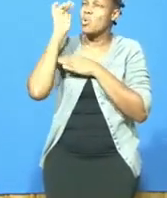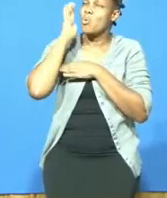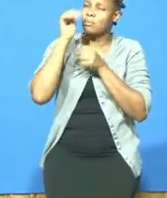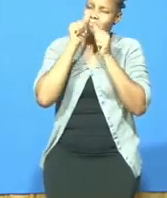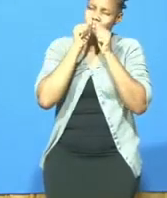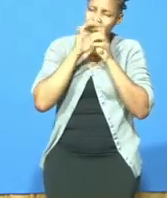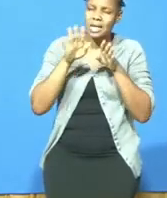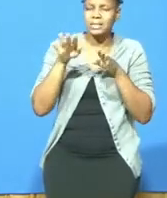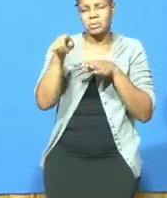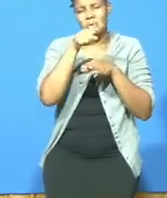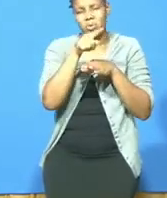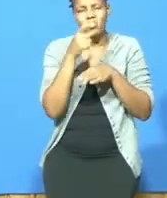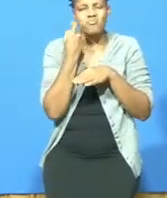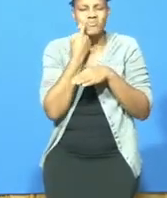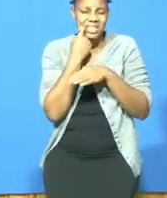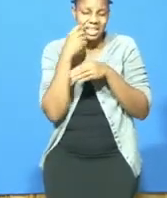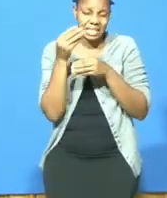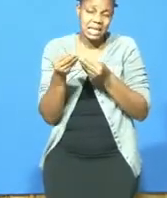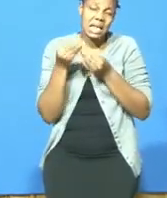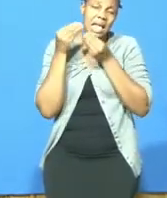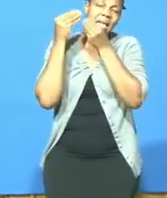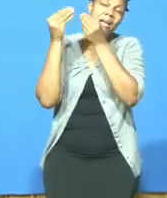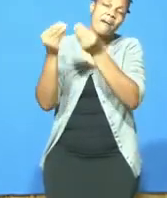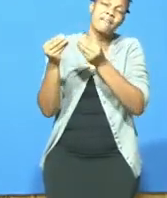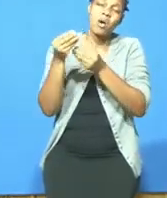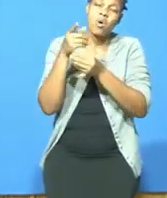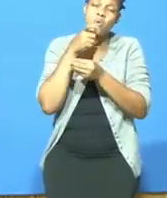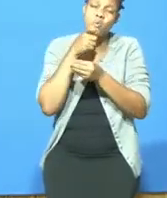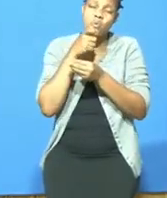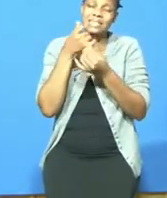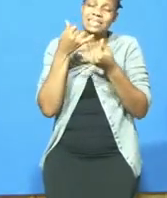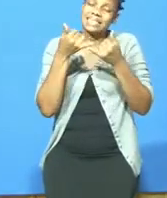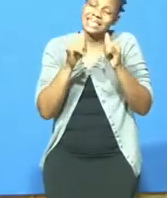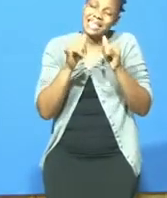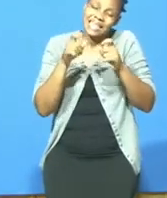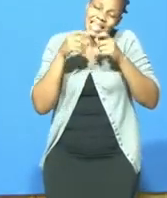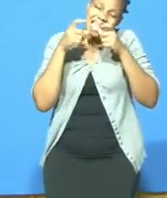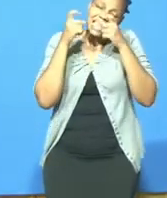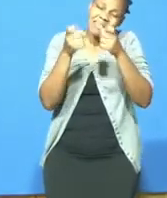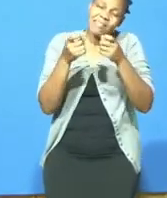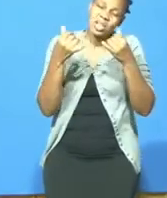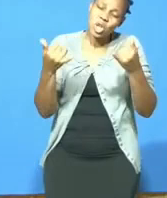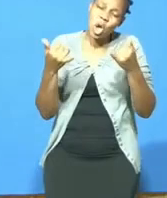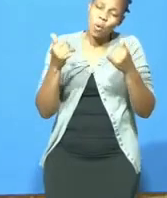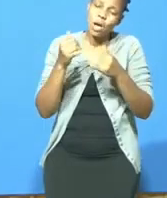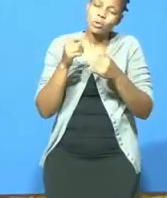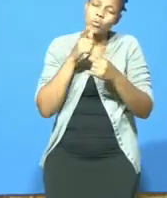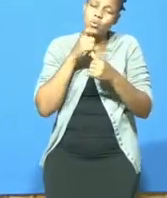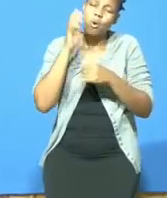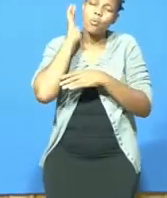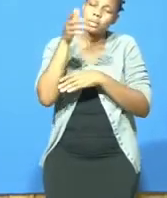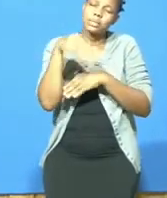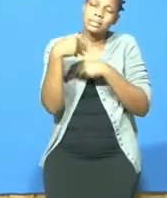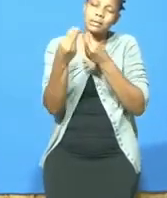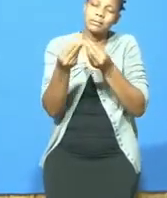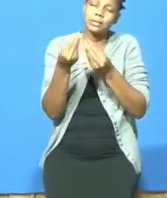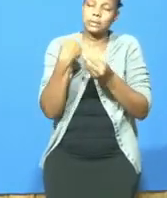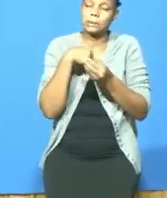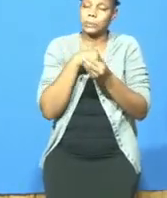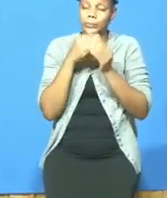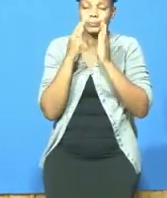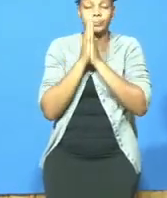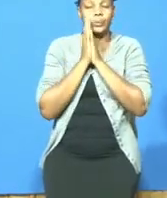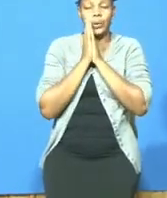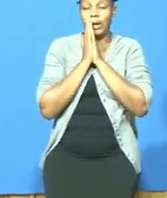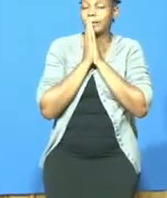who have just given and those who are given even now and those who will give. We pray,